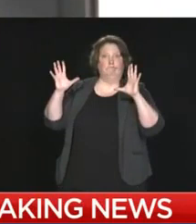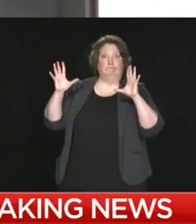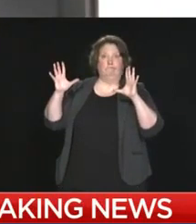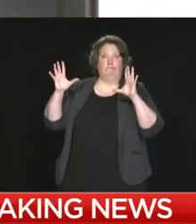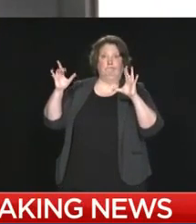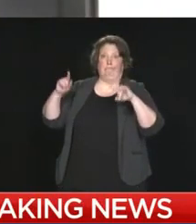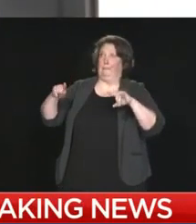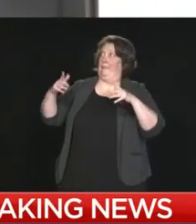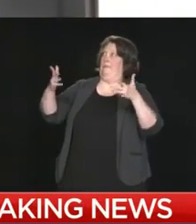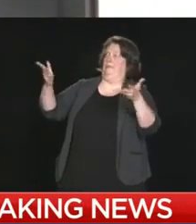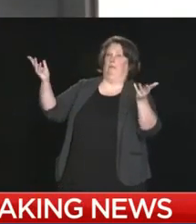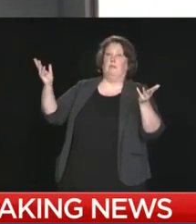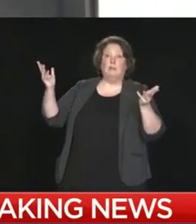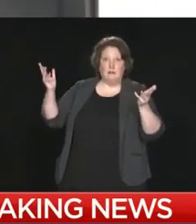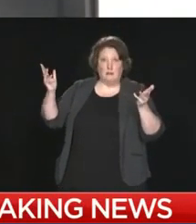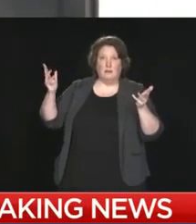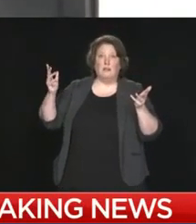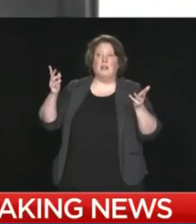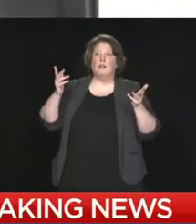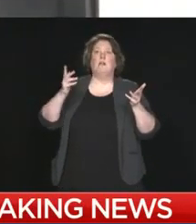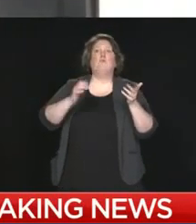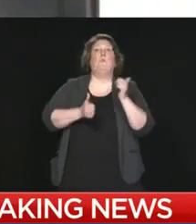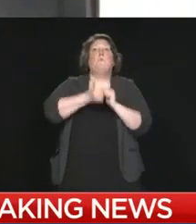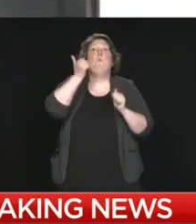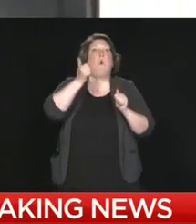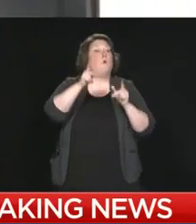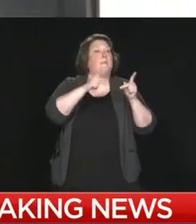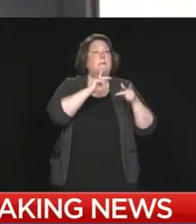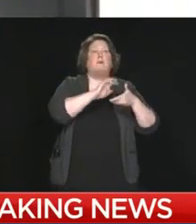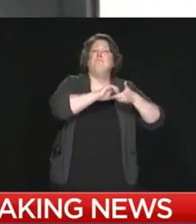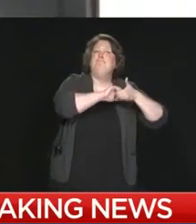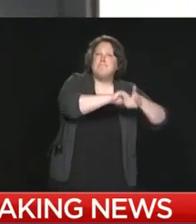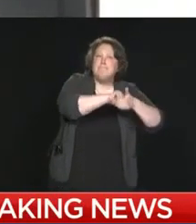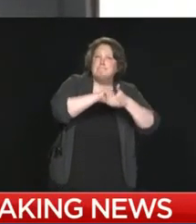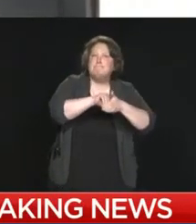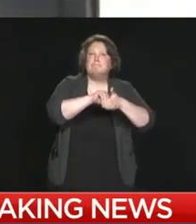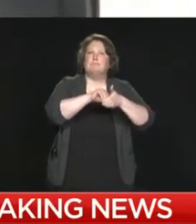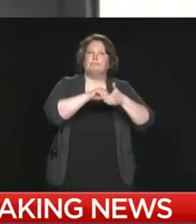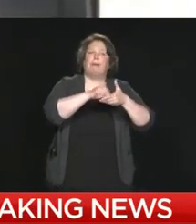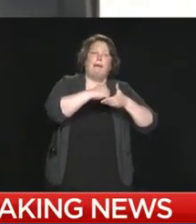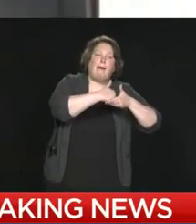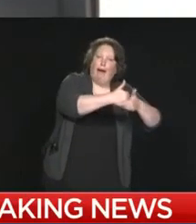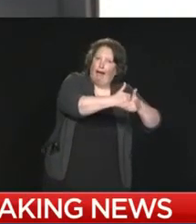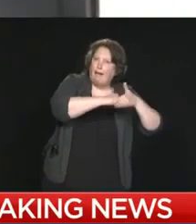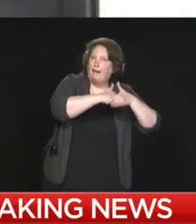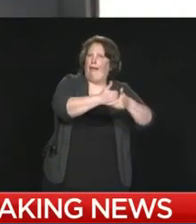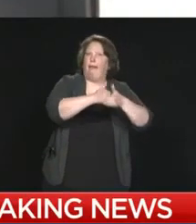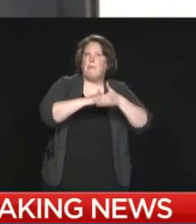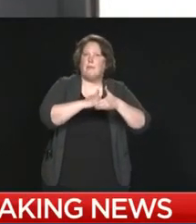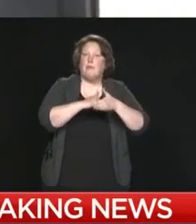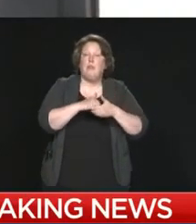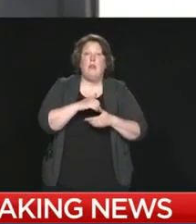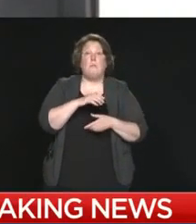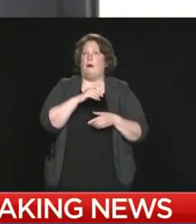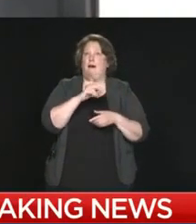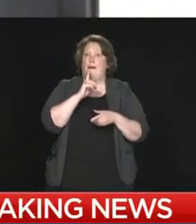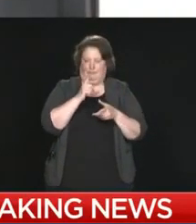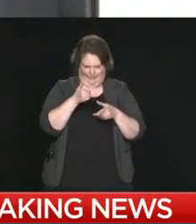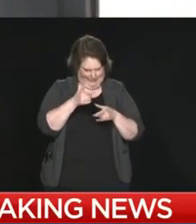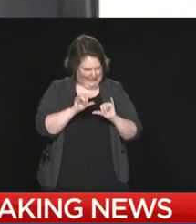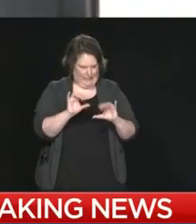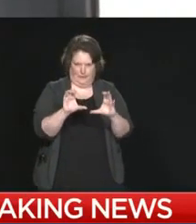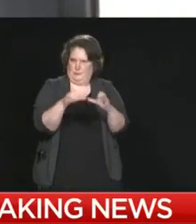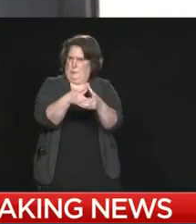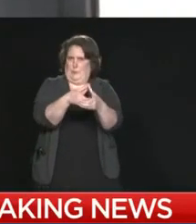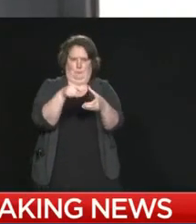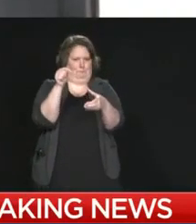a solid system where people are helping themselves. We don't want those who deliberately choose to defraud the system